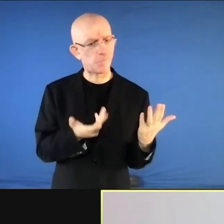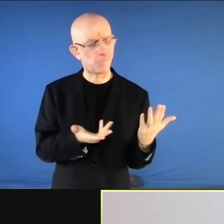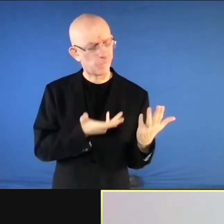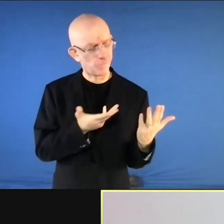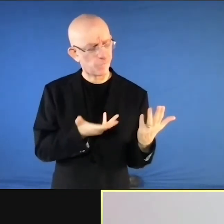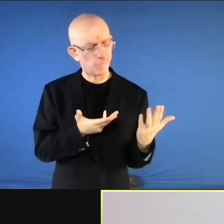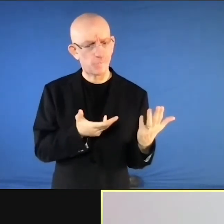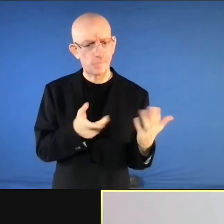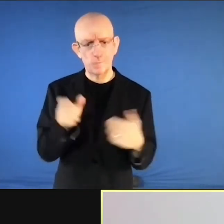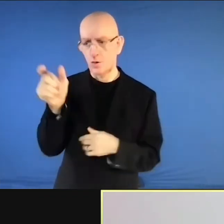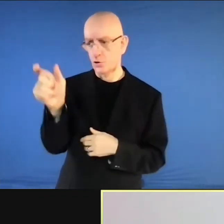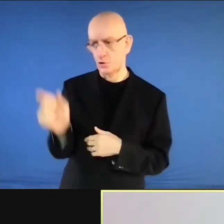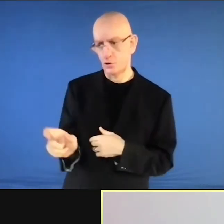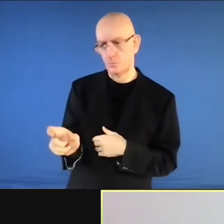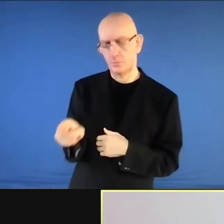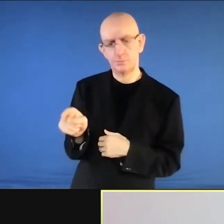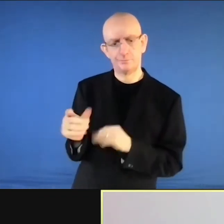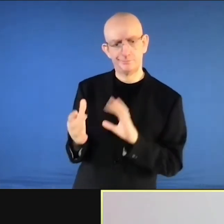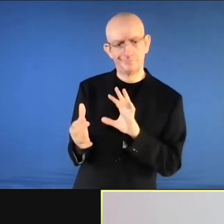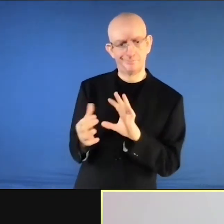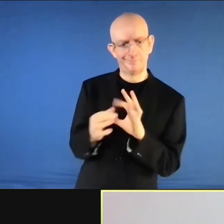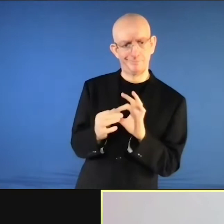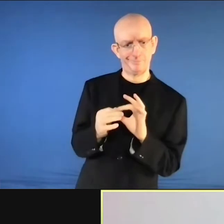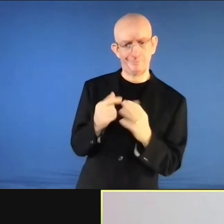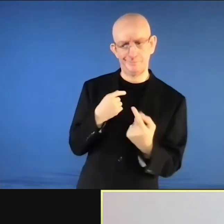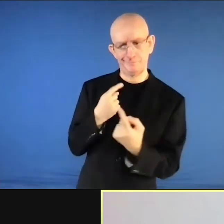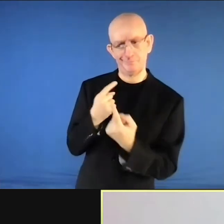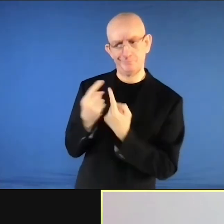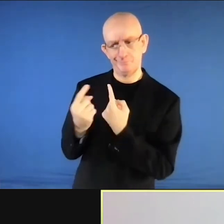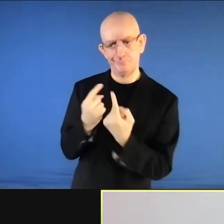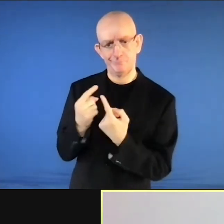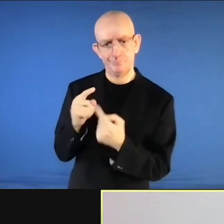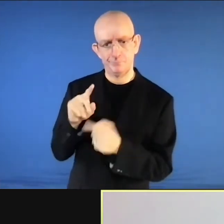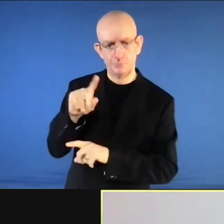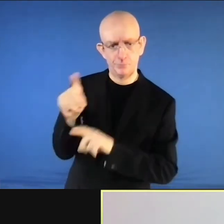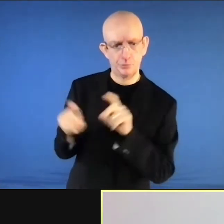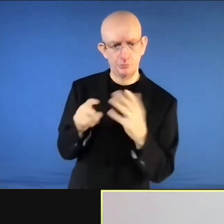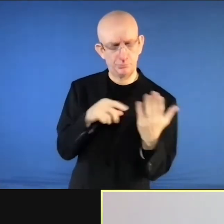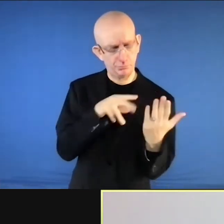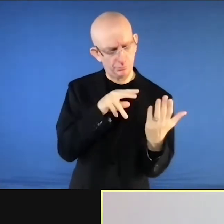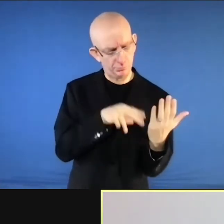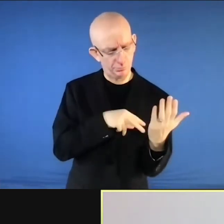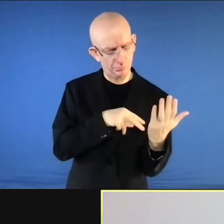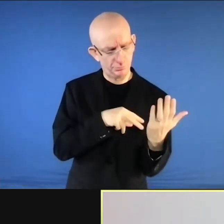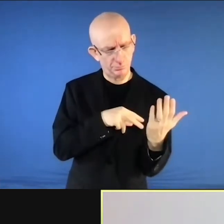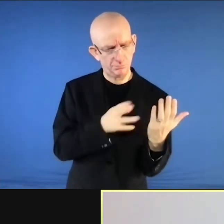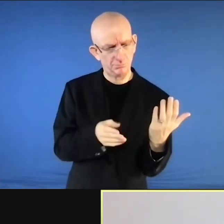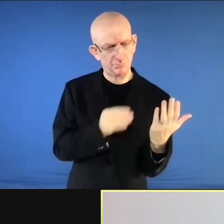it several times, and then lastly I got approved. So that was the step that I took.